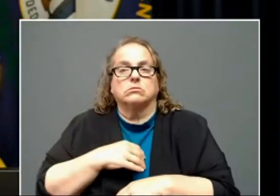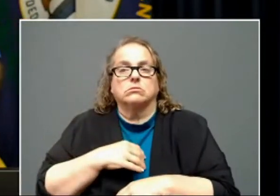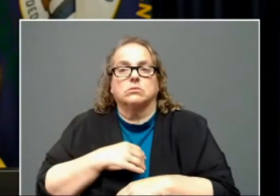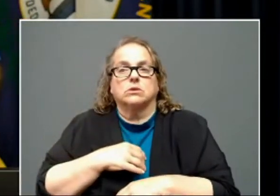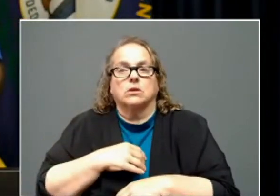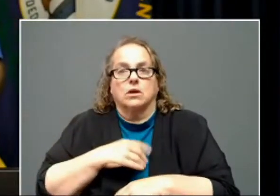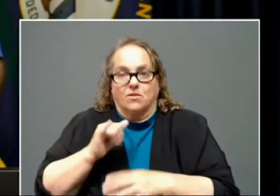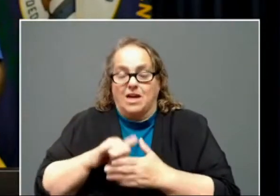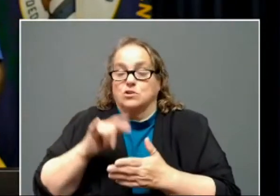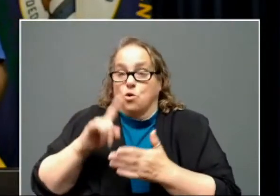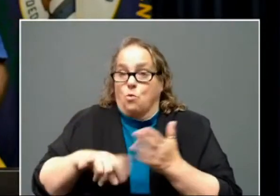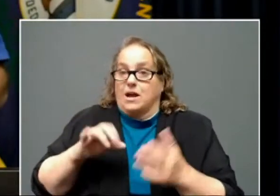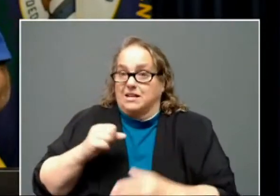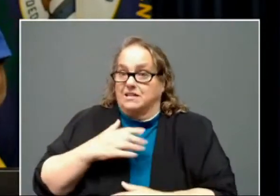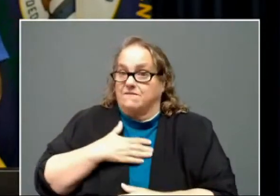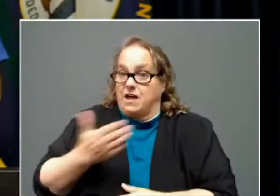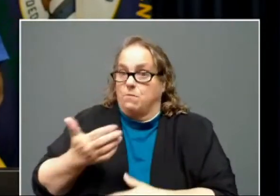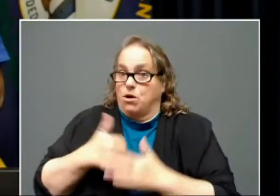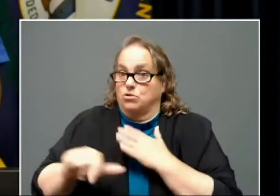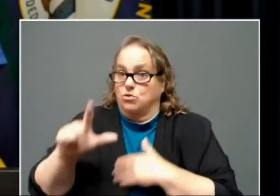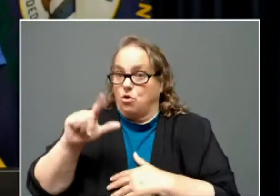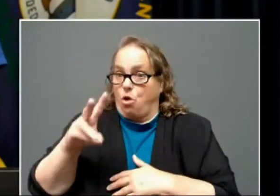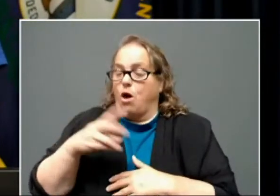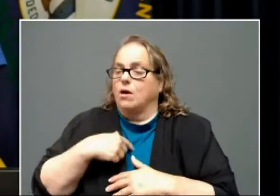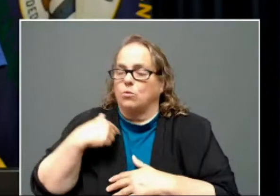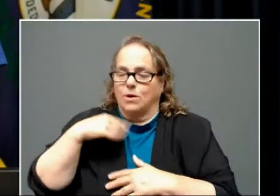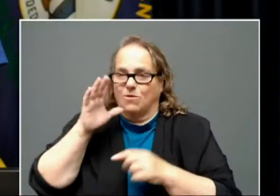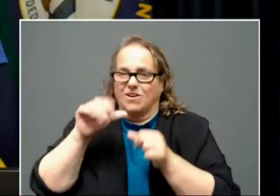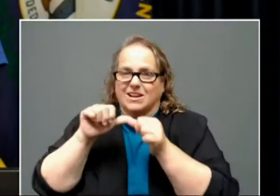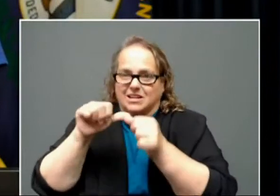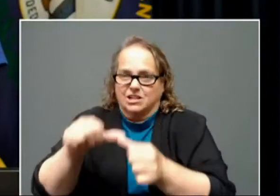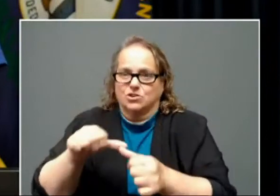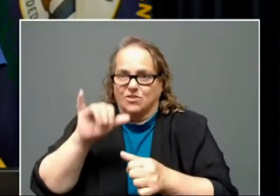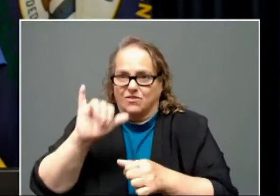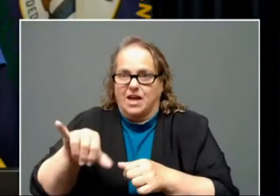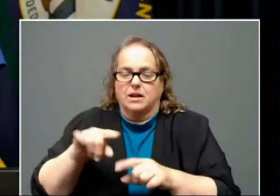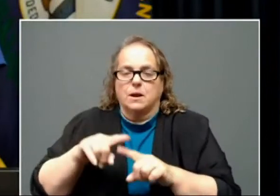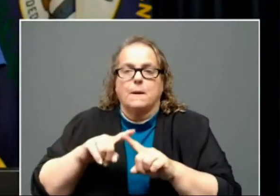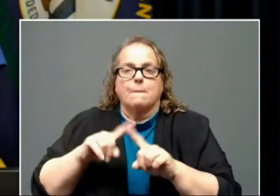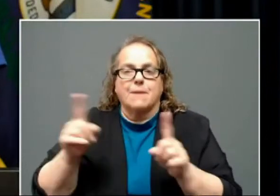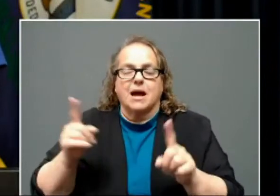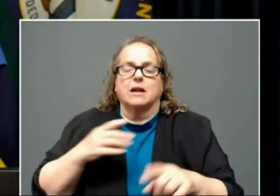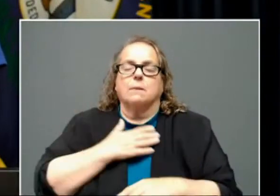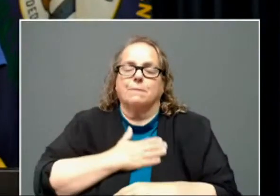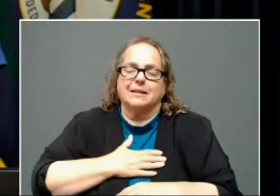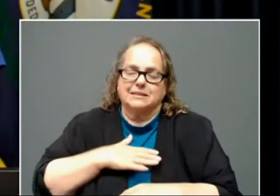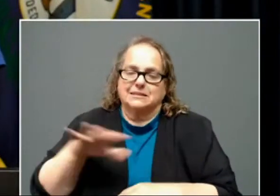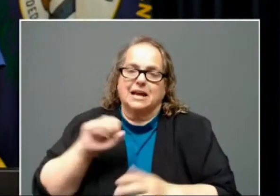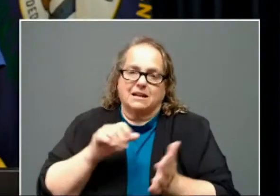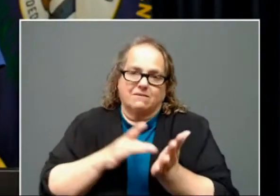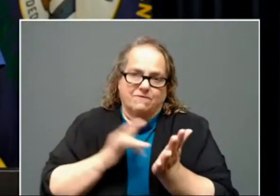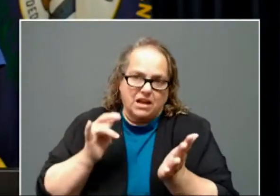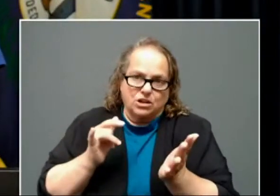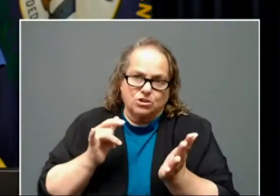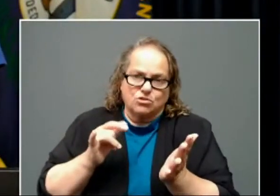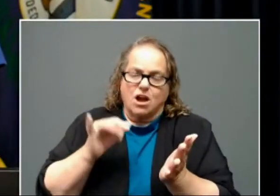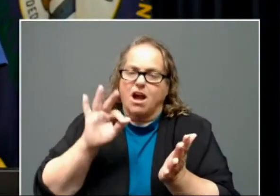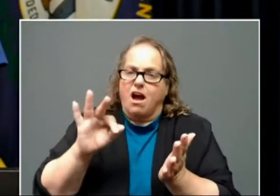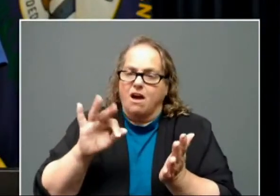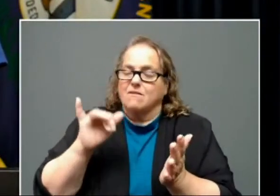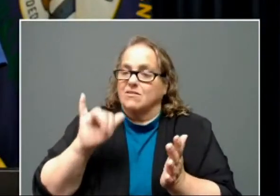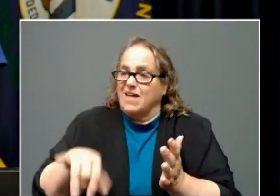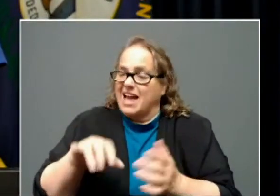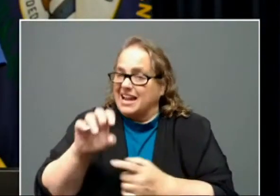available under law, and we're going to continue that. But please take advantage of the Eviction Relief